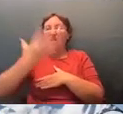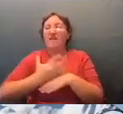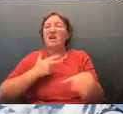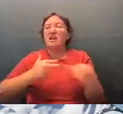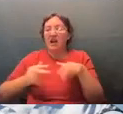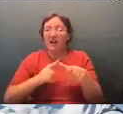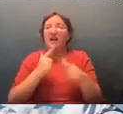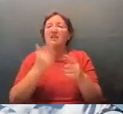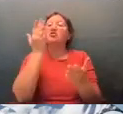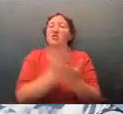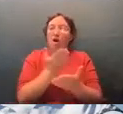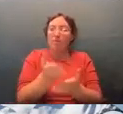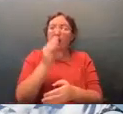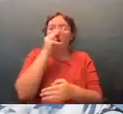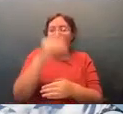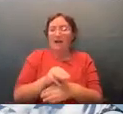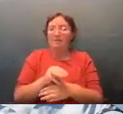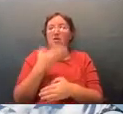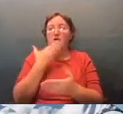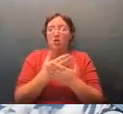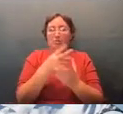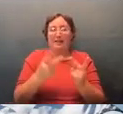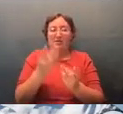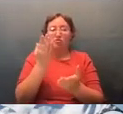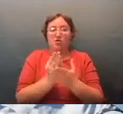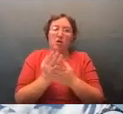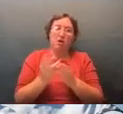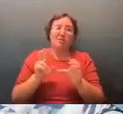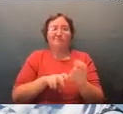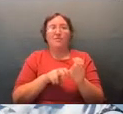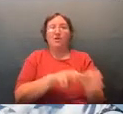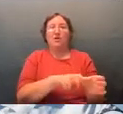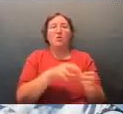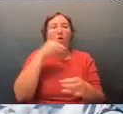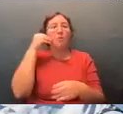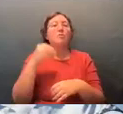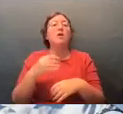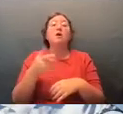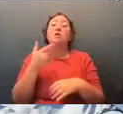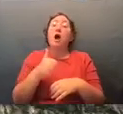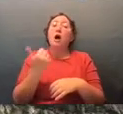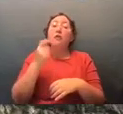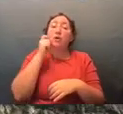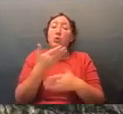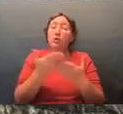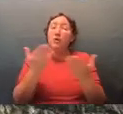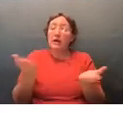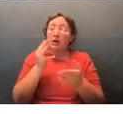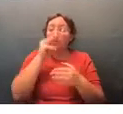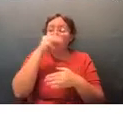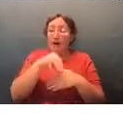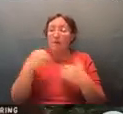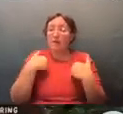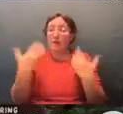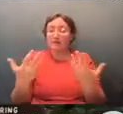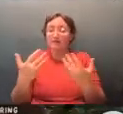trail. Good exit point. But one of the cool features here in the town of Mammoth that you will be able to see is an